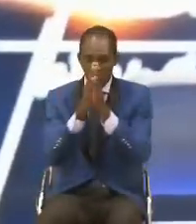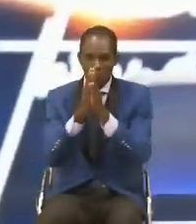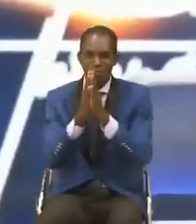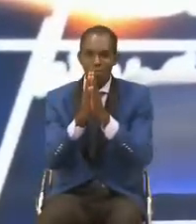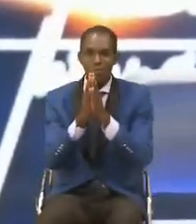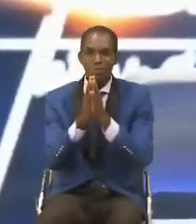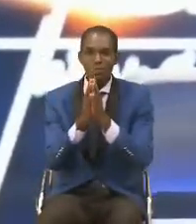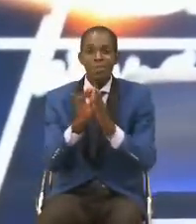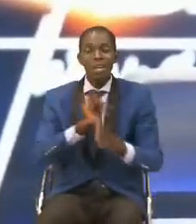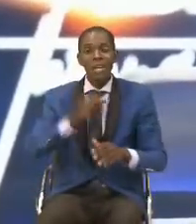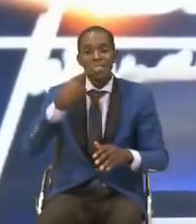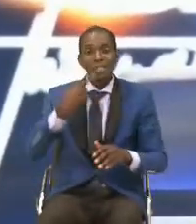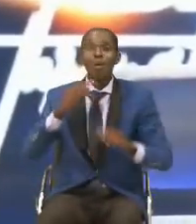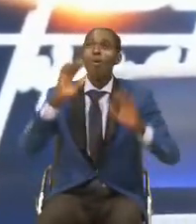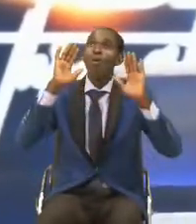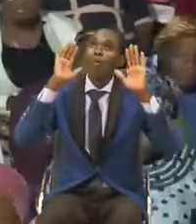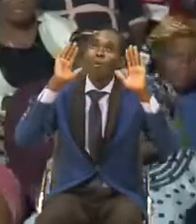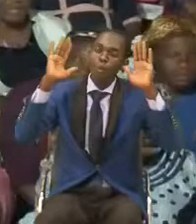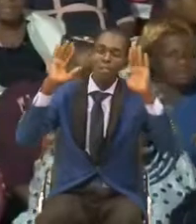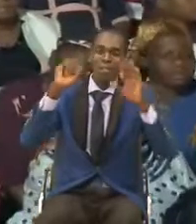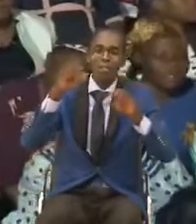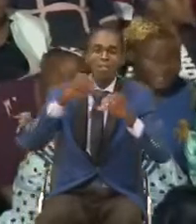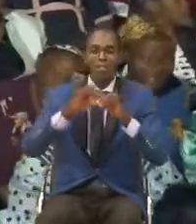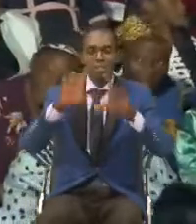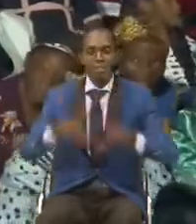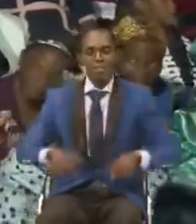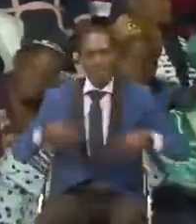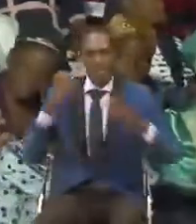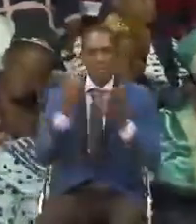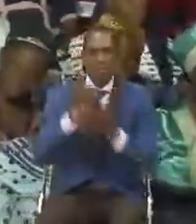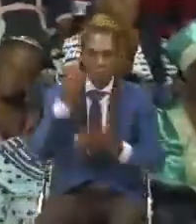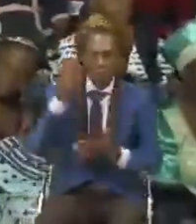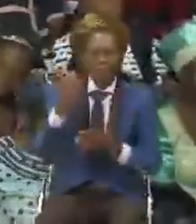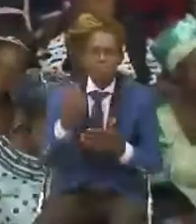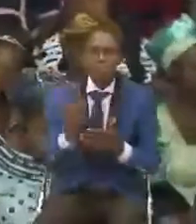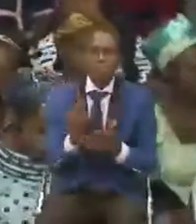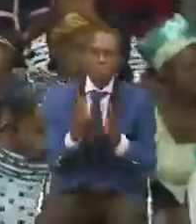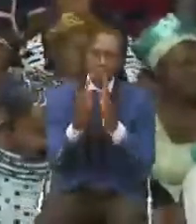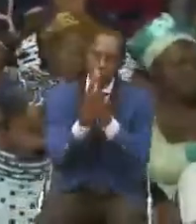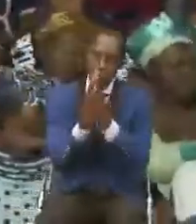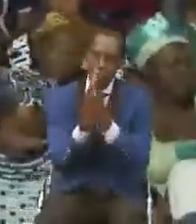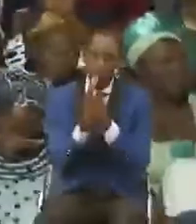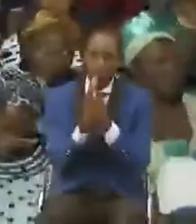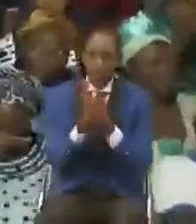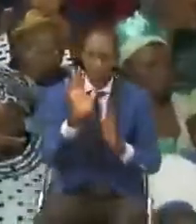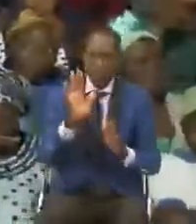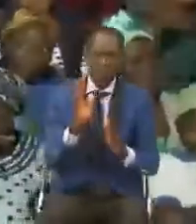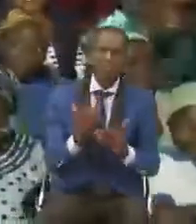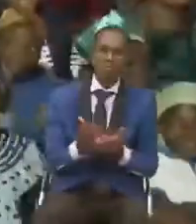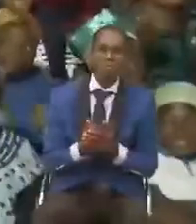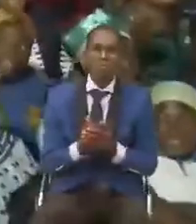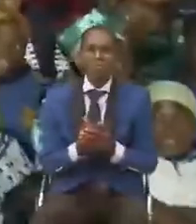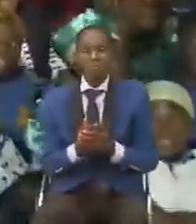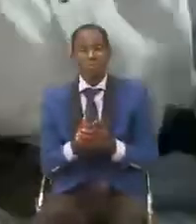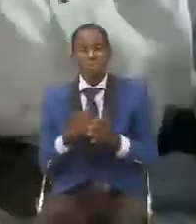tonight, wonders in your life. Yeah. I said wonders in your life. Yeah.